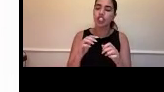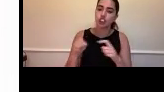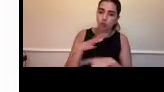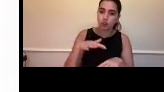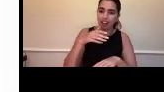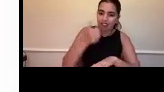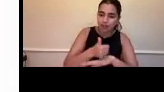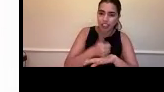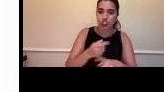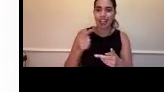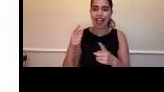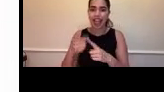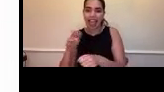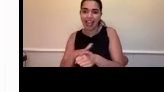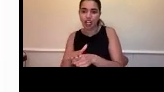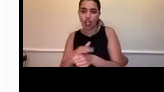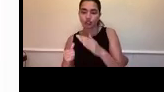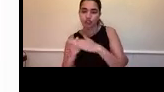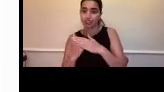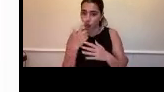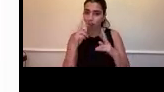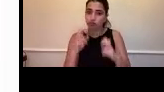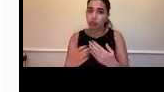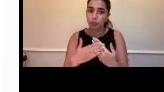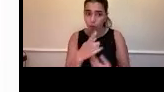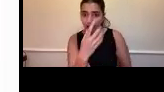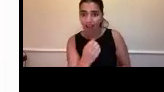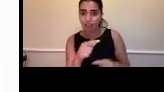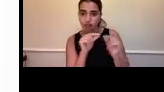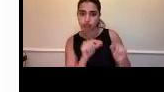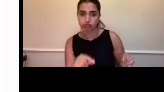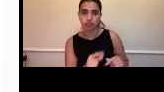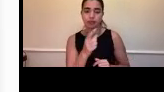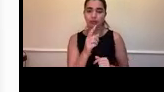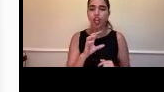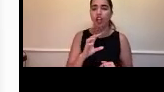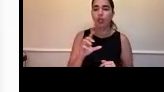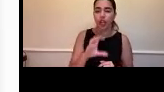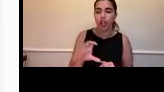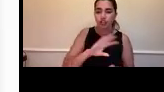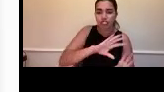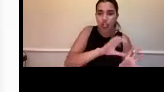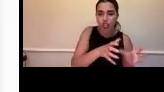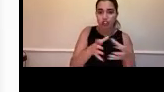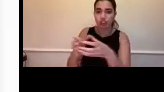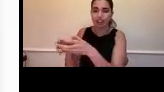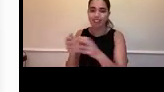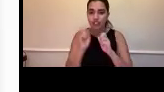so. And similarly, there are the country cluster visualizations as well, and how to go